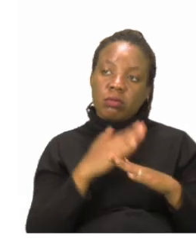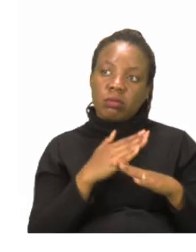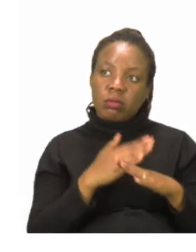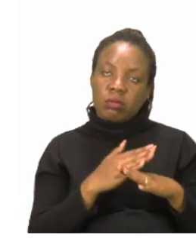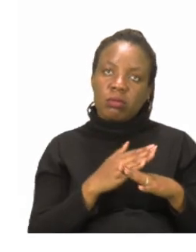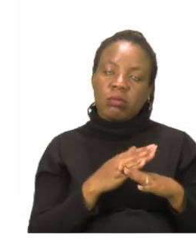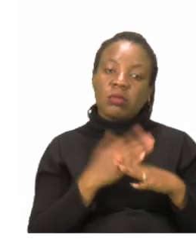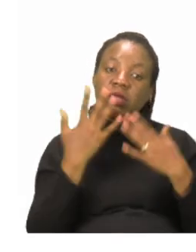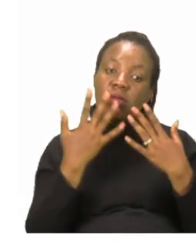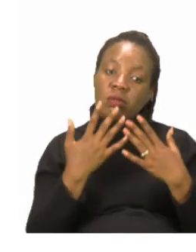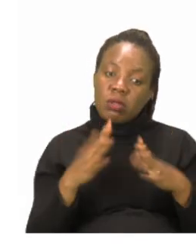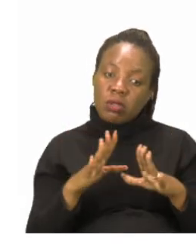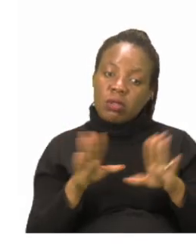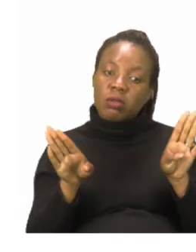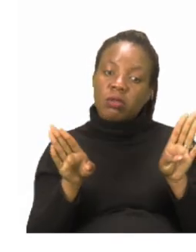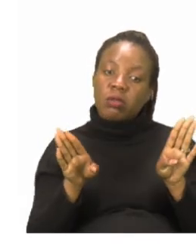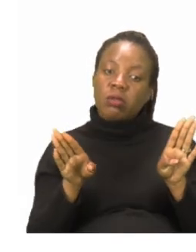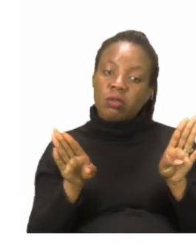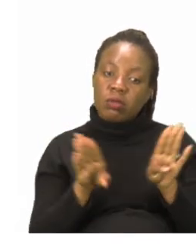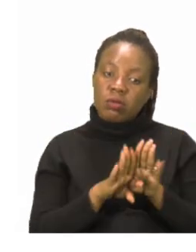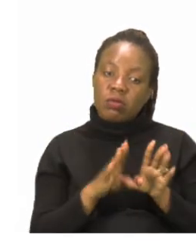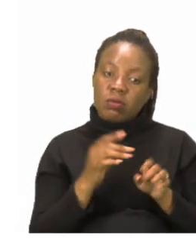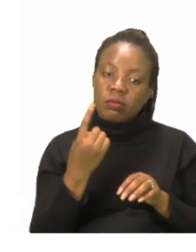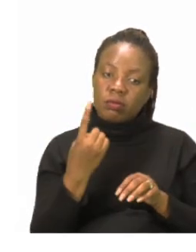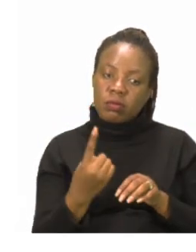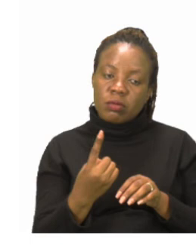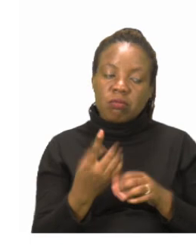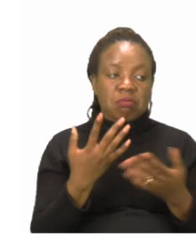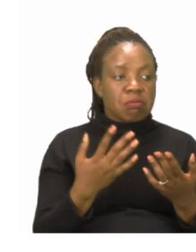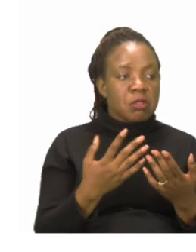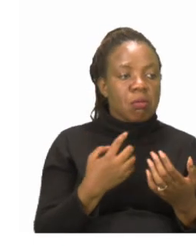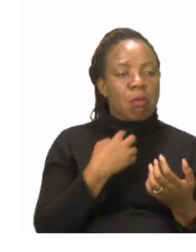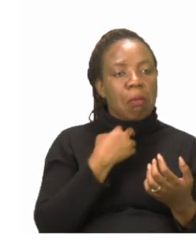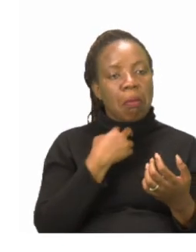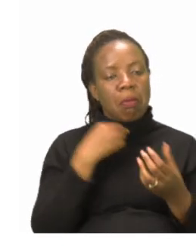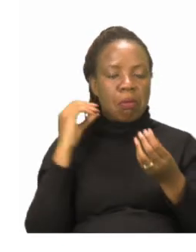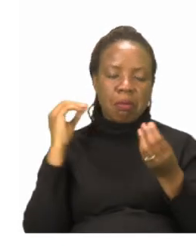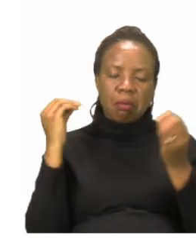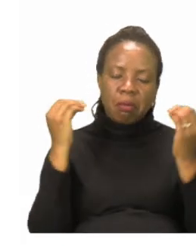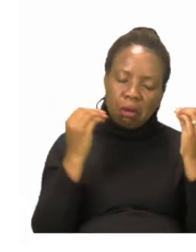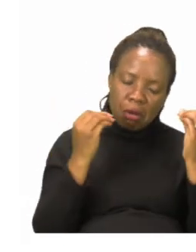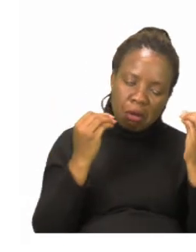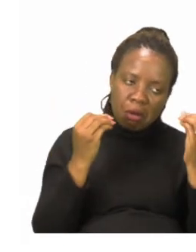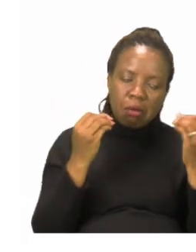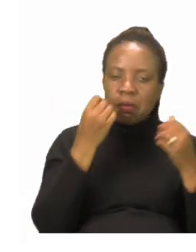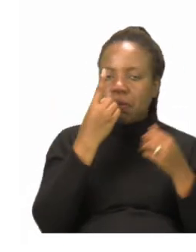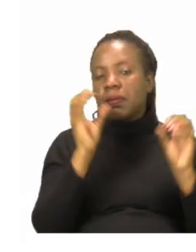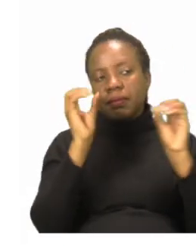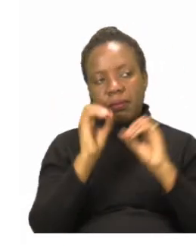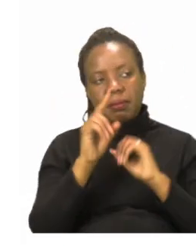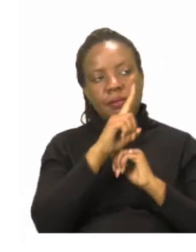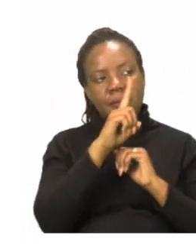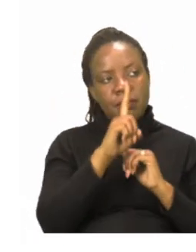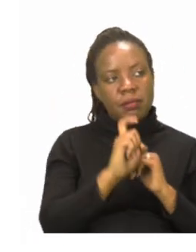finish it on your own. Remember, you can always ask someone for help if you don't know or still don't understand what to do.